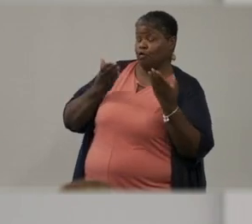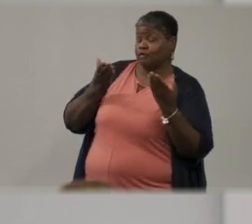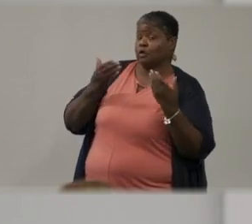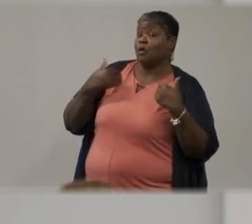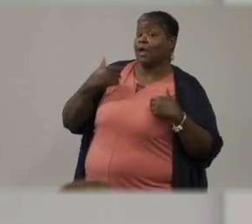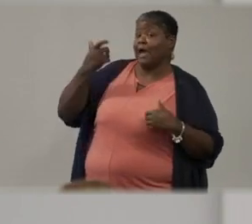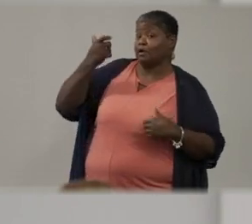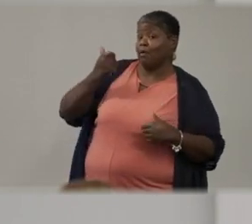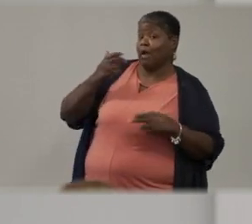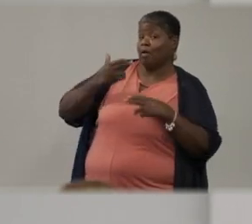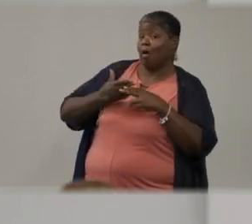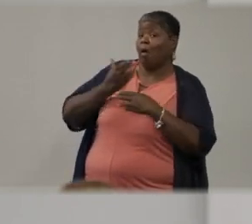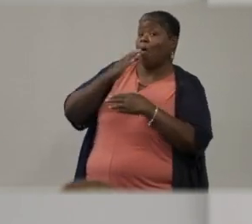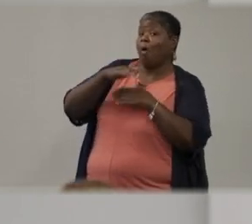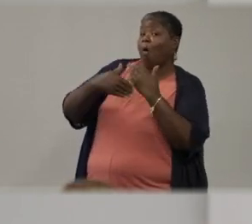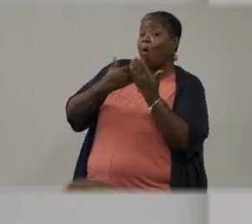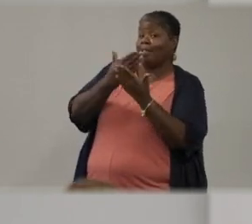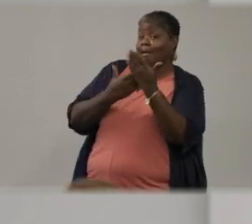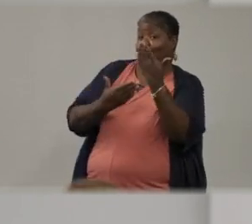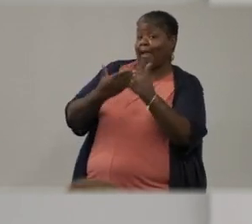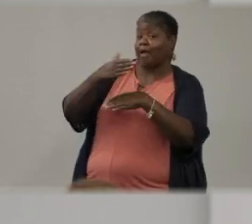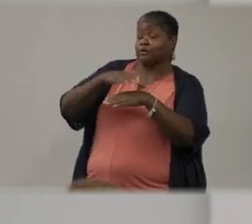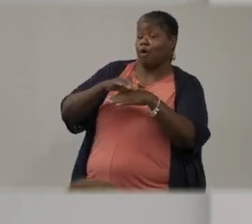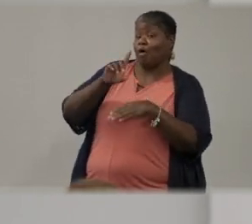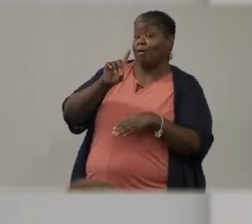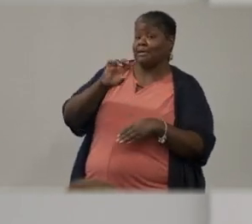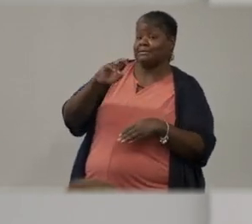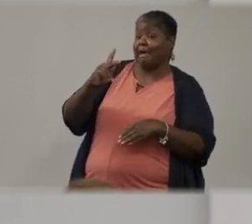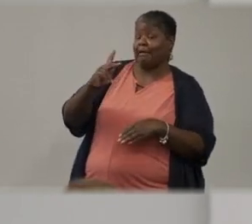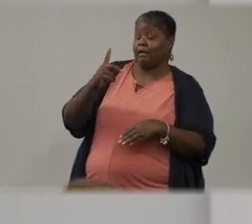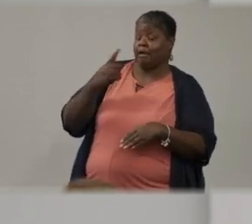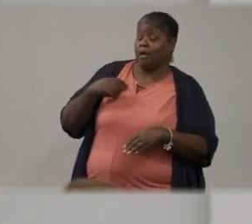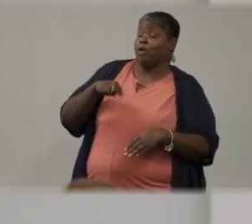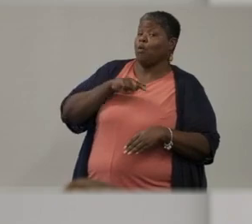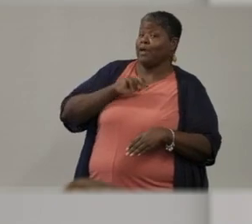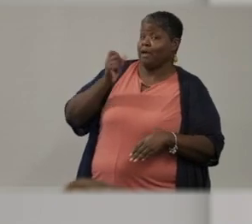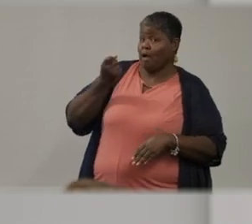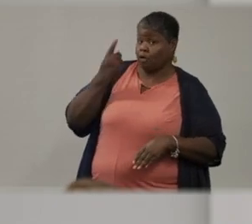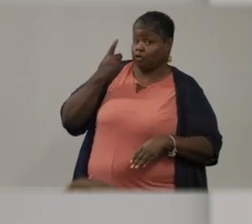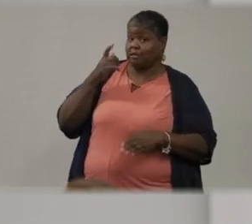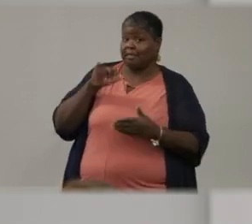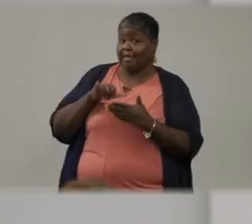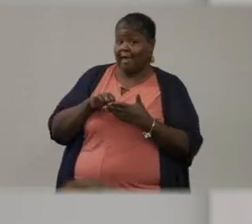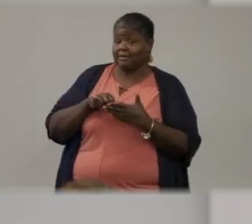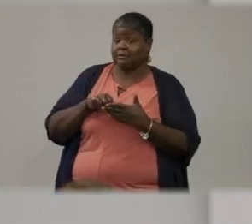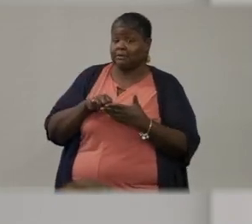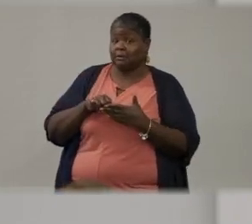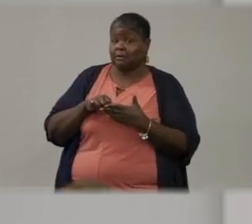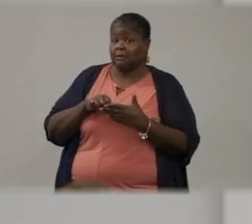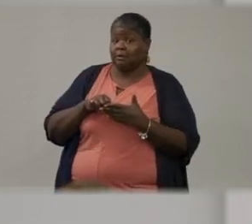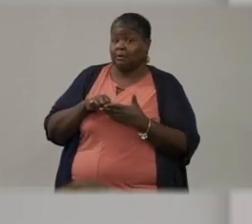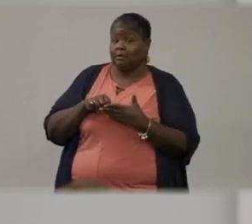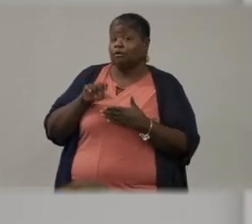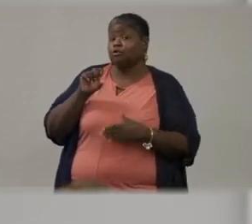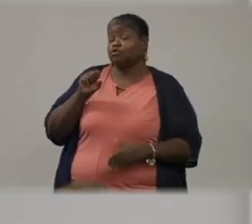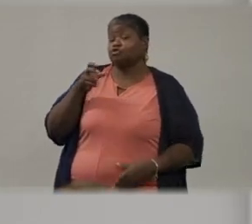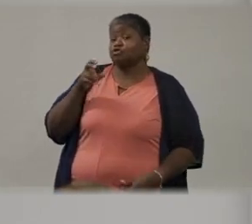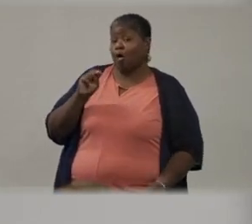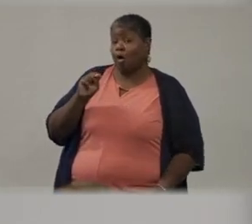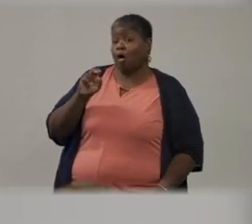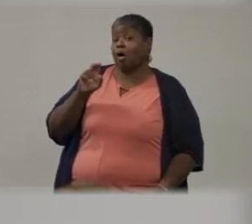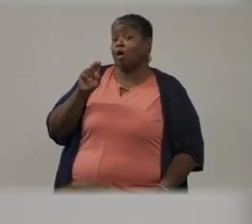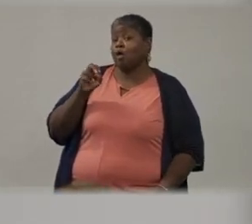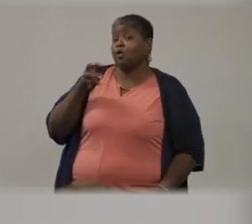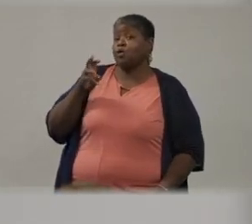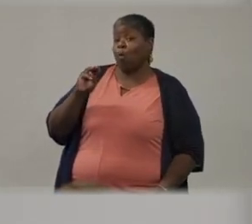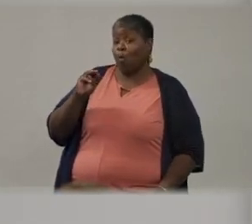grant called All Hands on Deck, where we understand that Shar, Norm, other